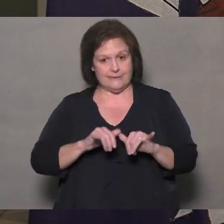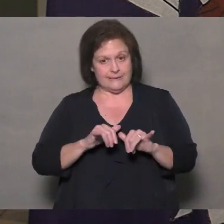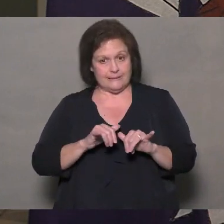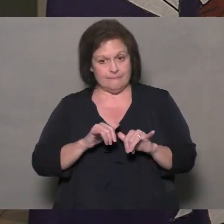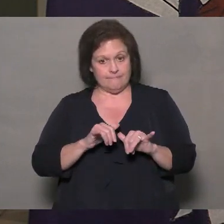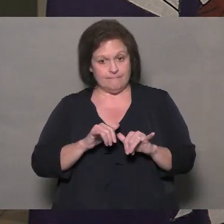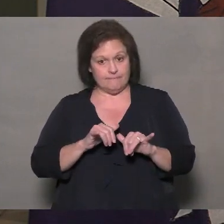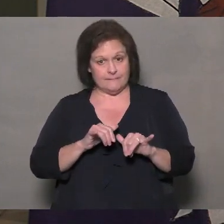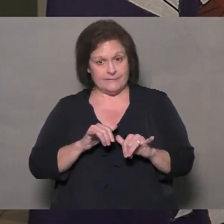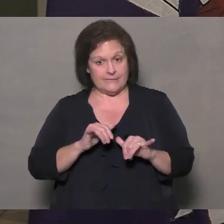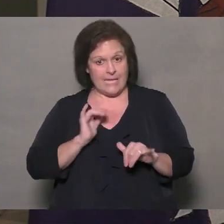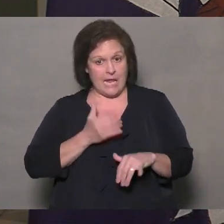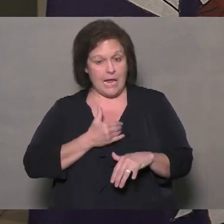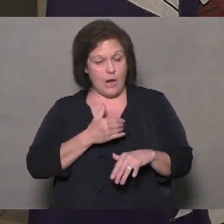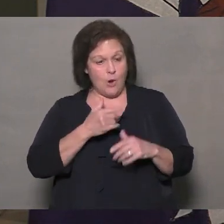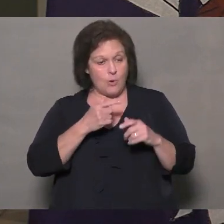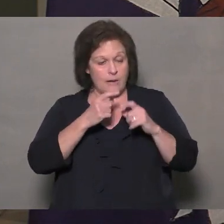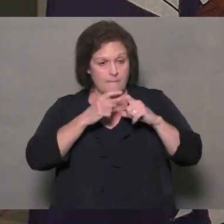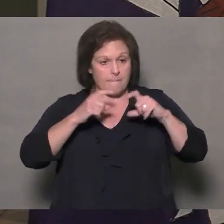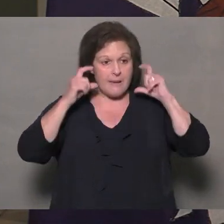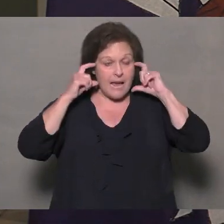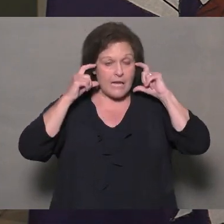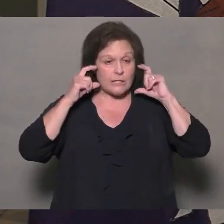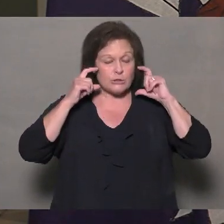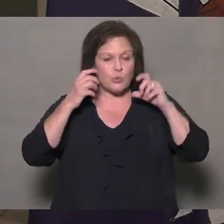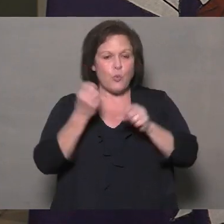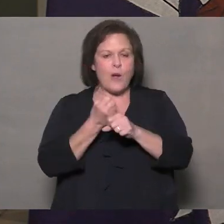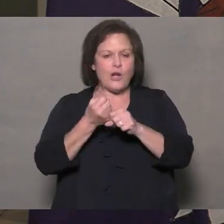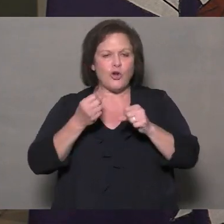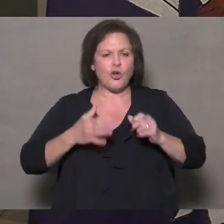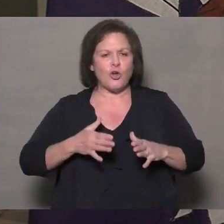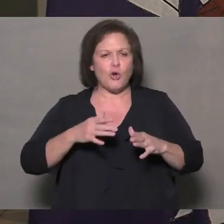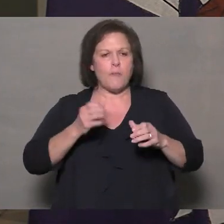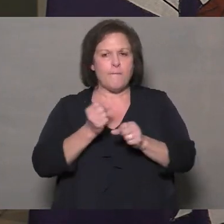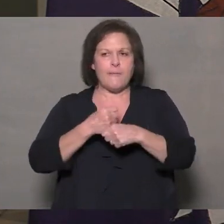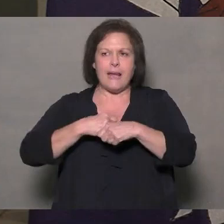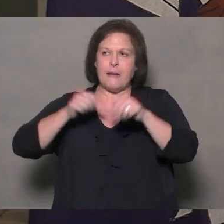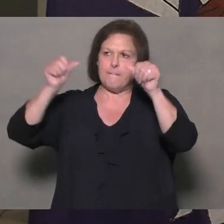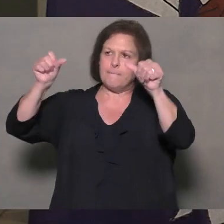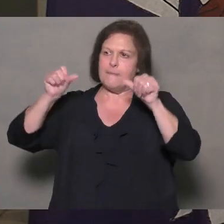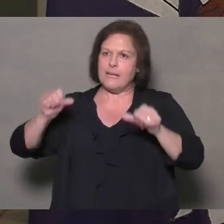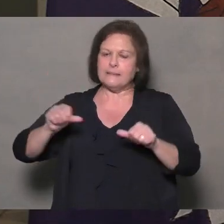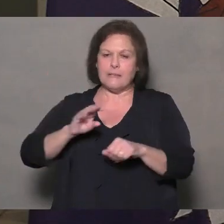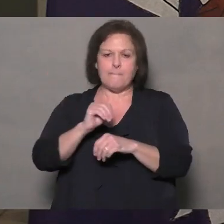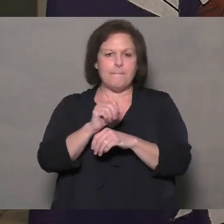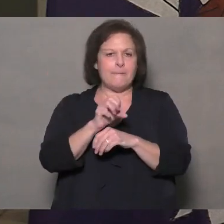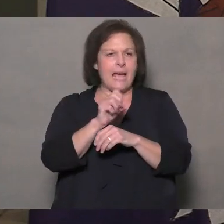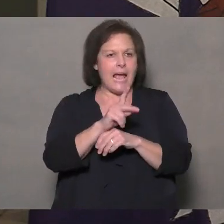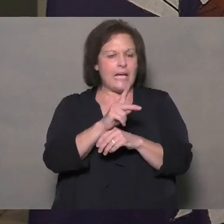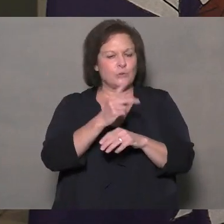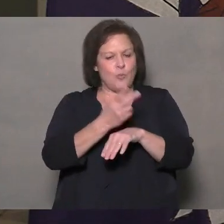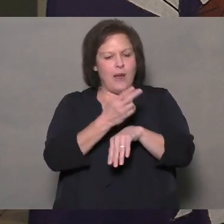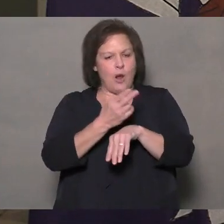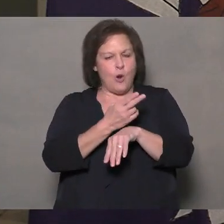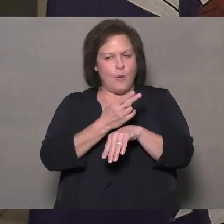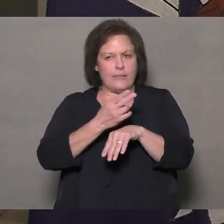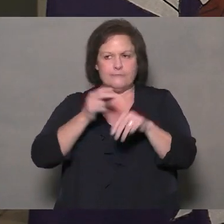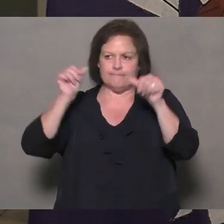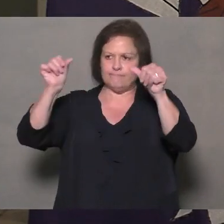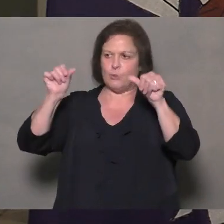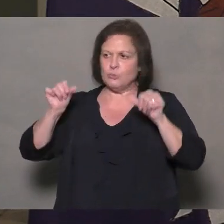winners of our mask-wearing poster contest. It's a mask-wearing poster contest.